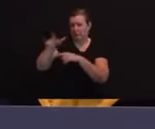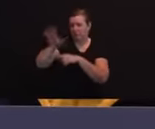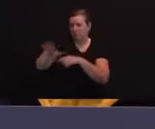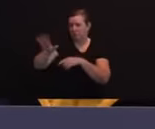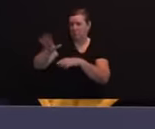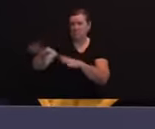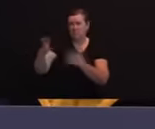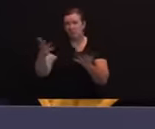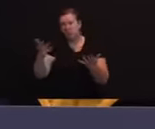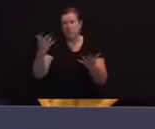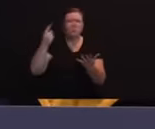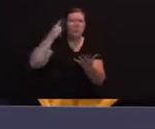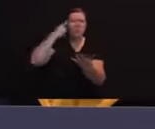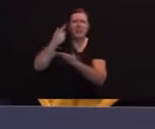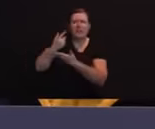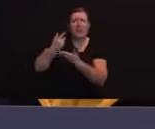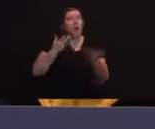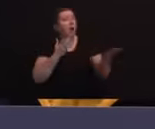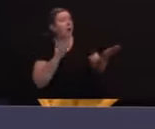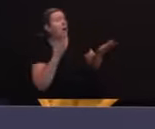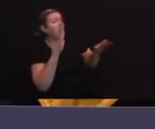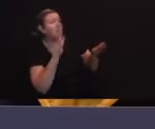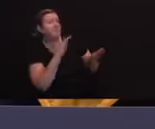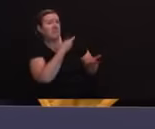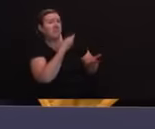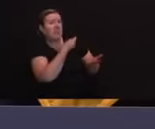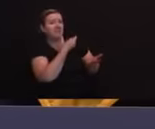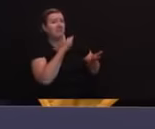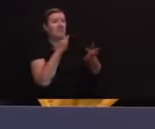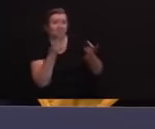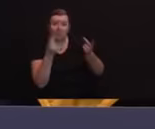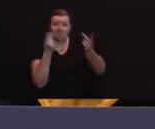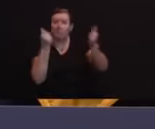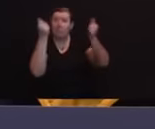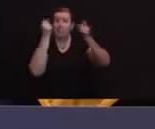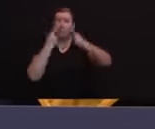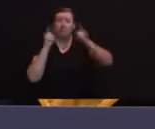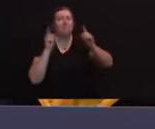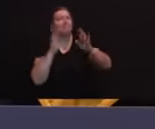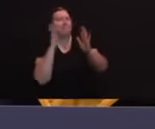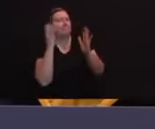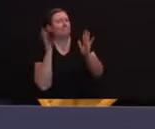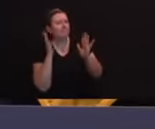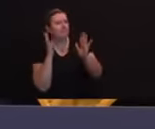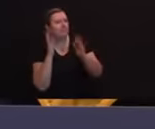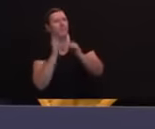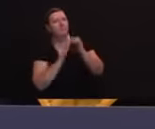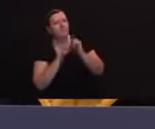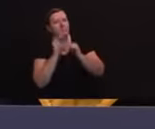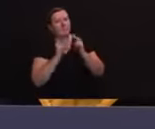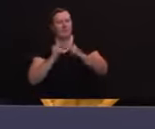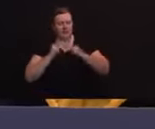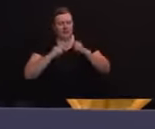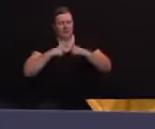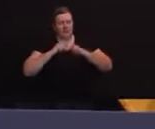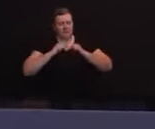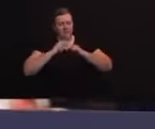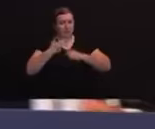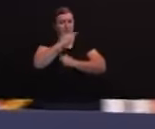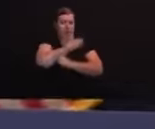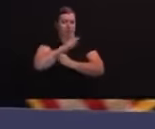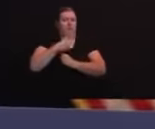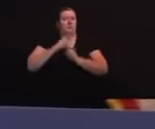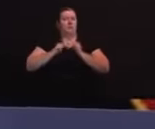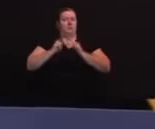distributed? Yeah, the vaccines, I don't think, is going to work right away. They're going to build up antibodies and then see how it works.